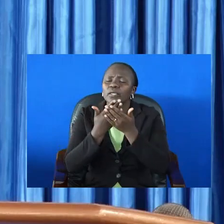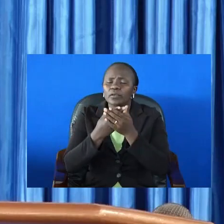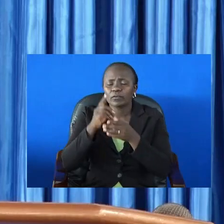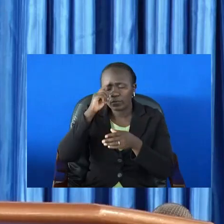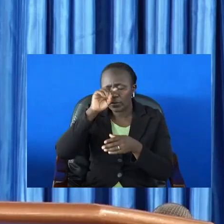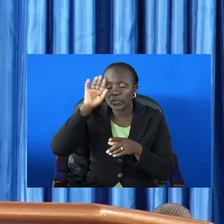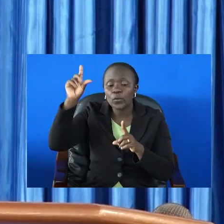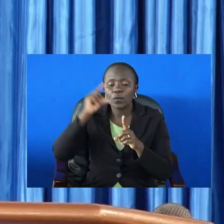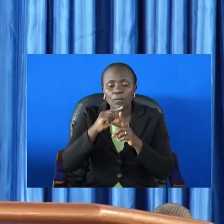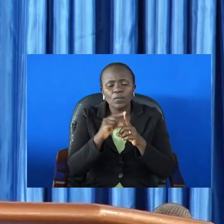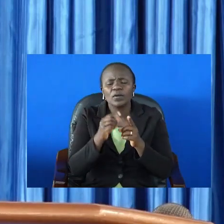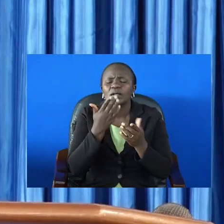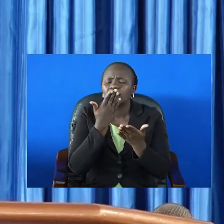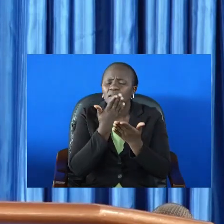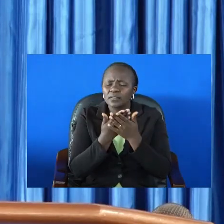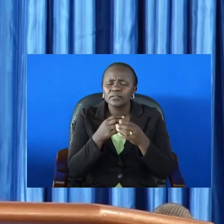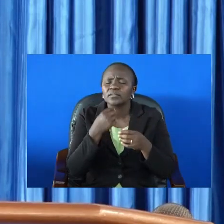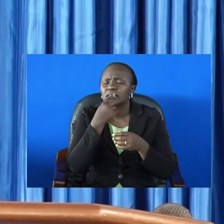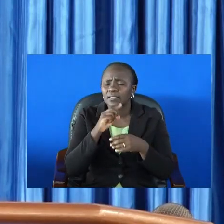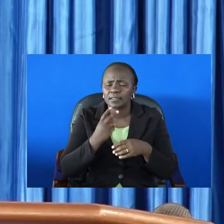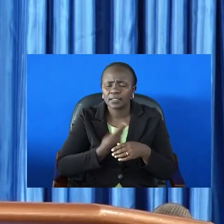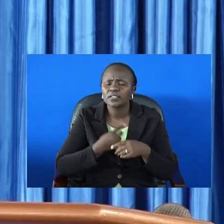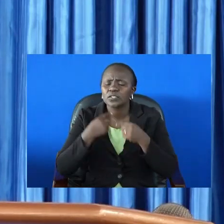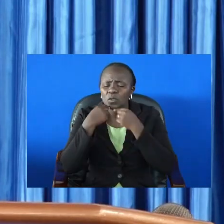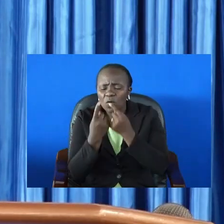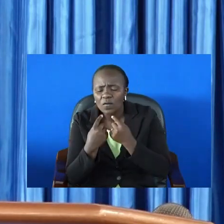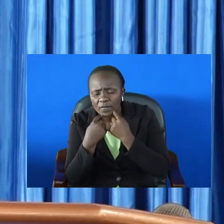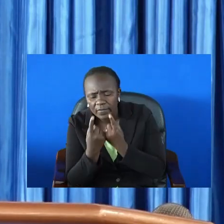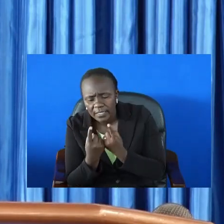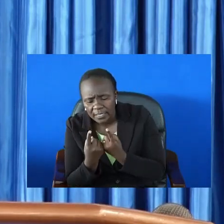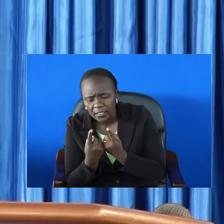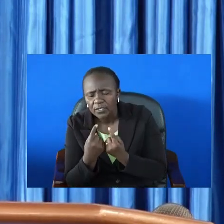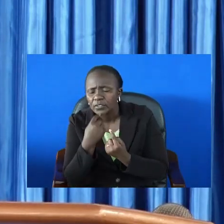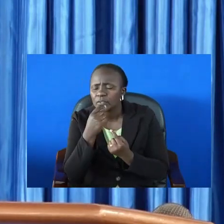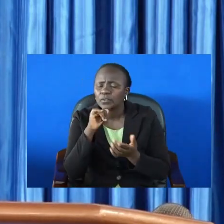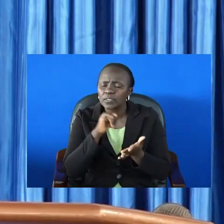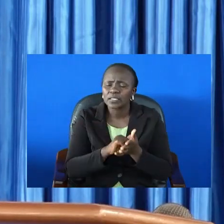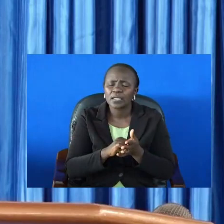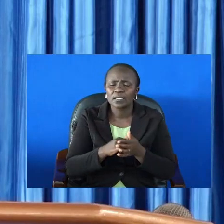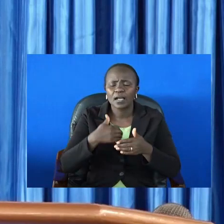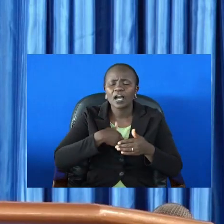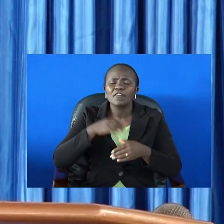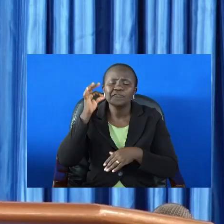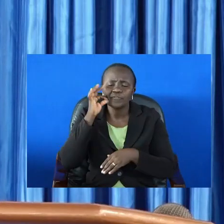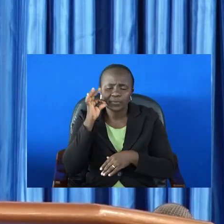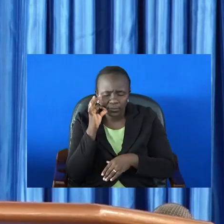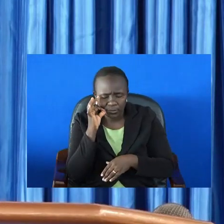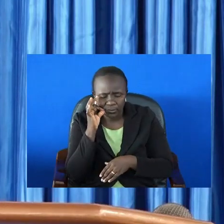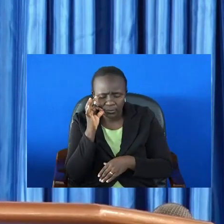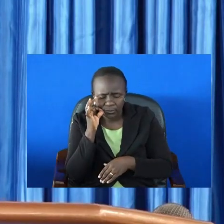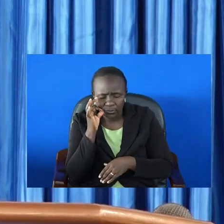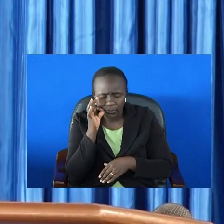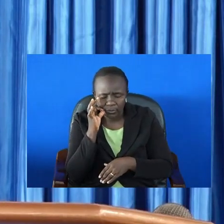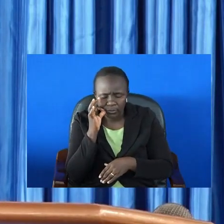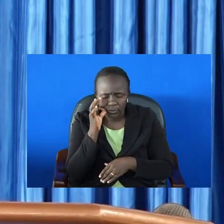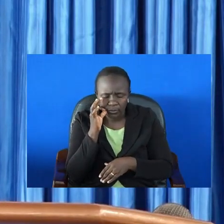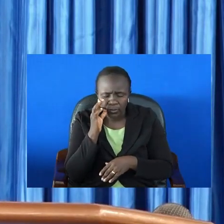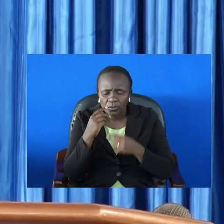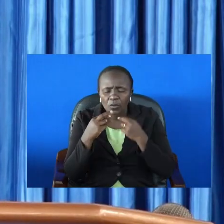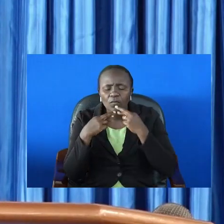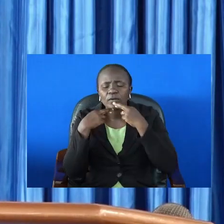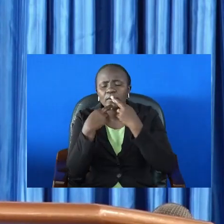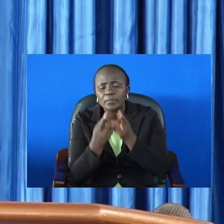word that you have told us to repent so that we may bear fruits of